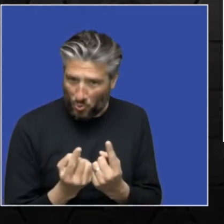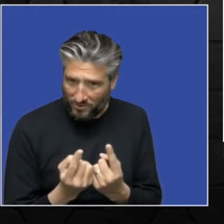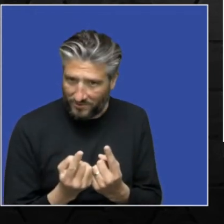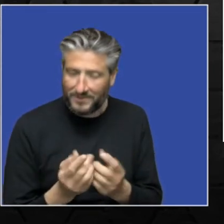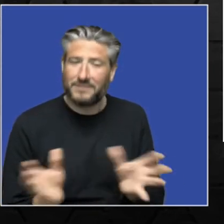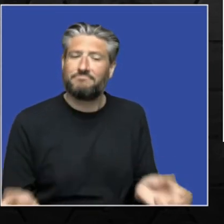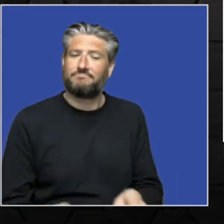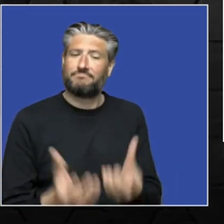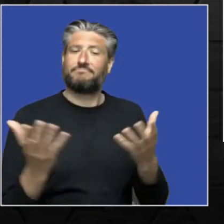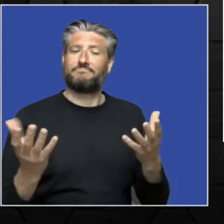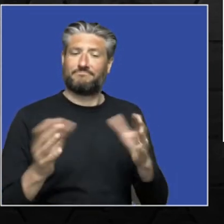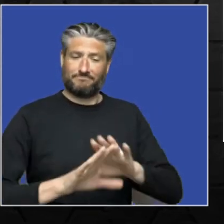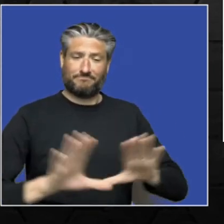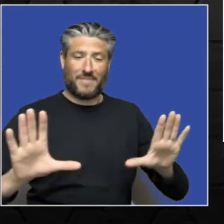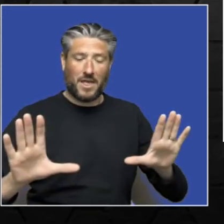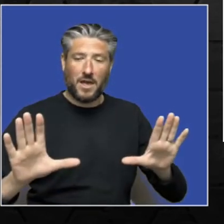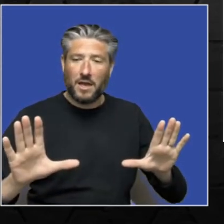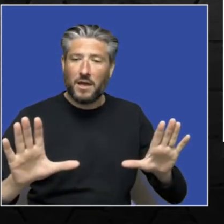is